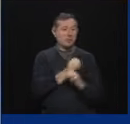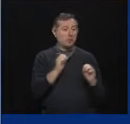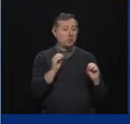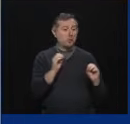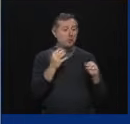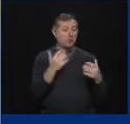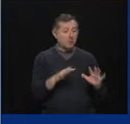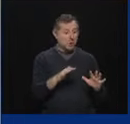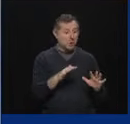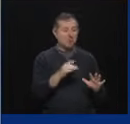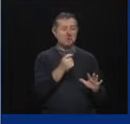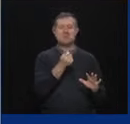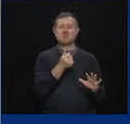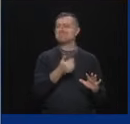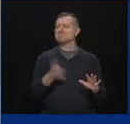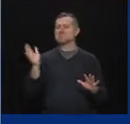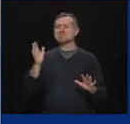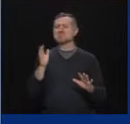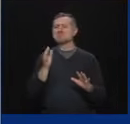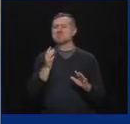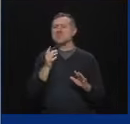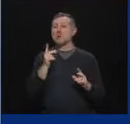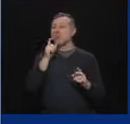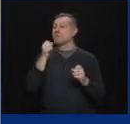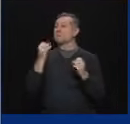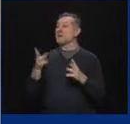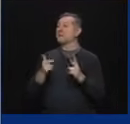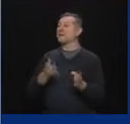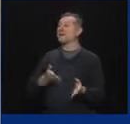with underlying conditions would fall into that category.